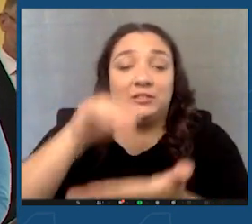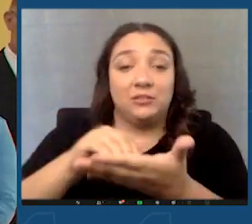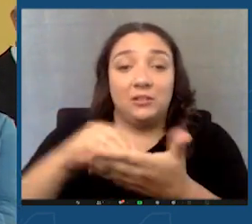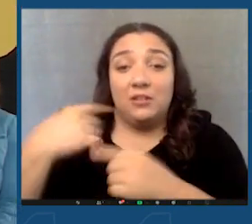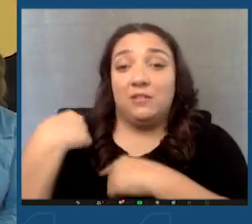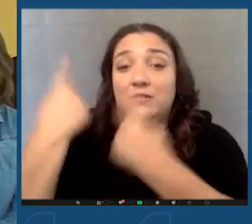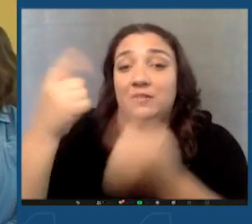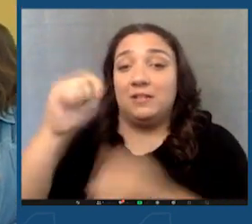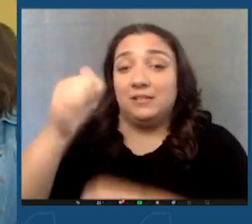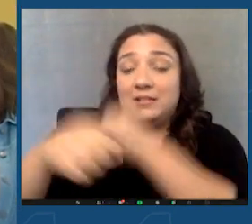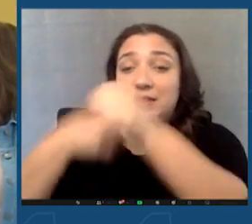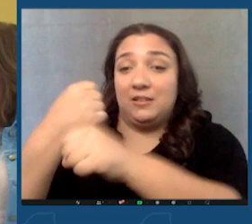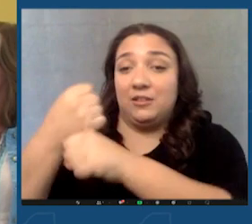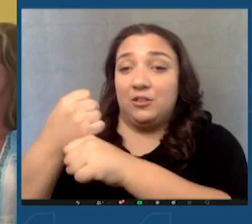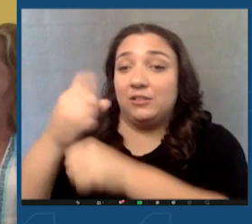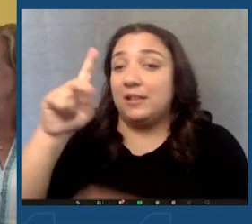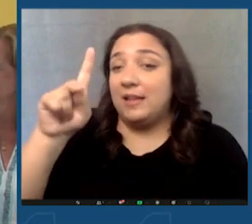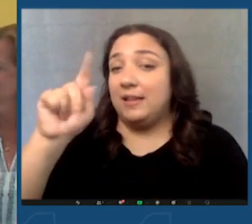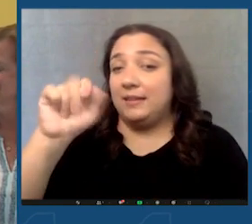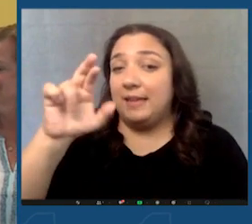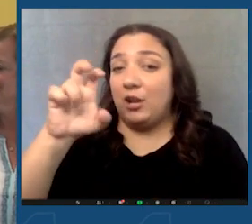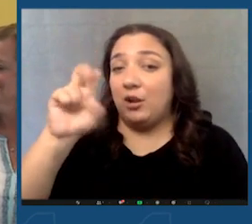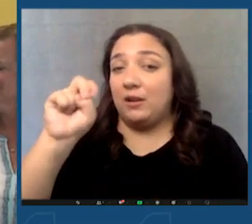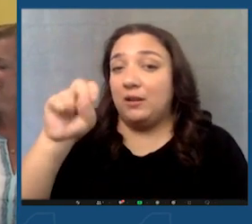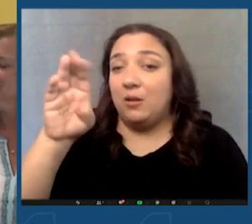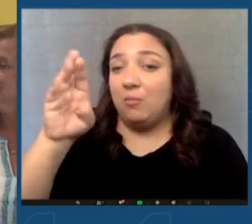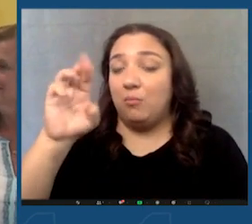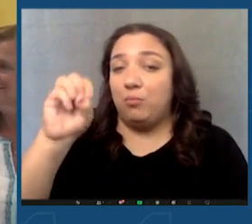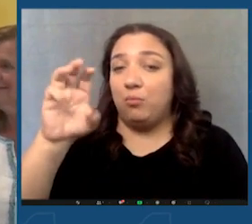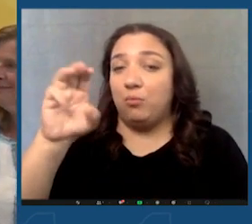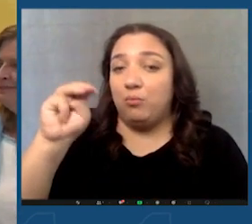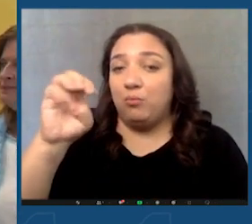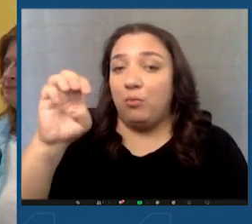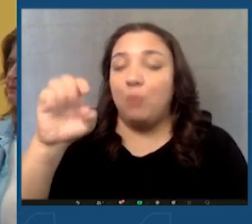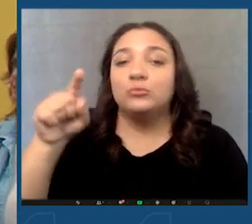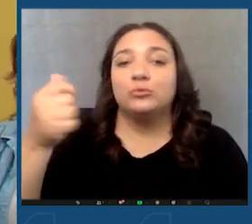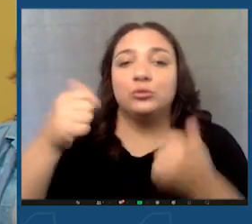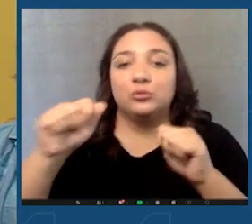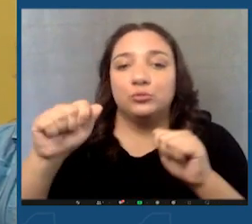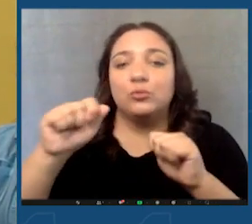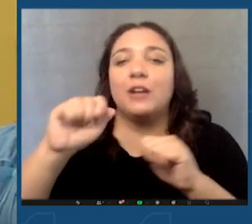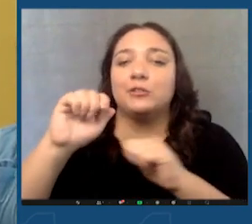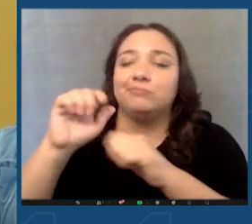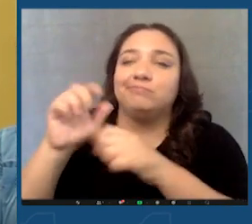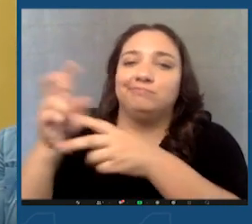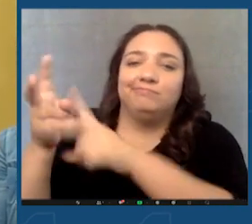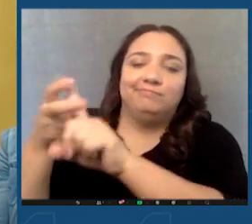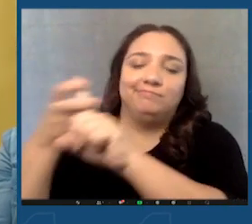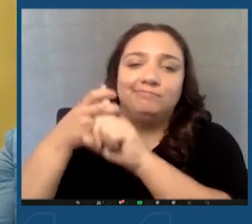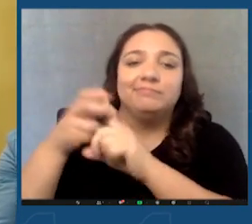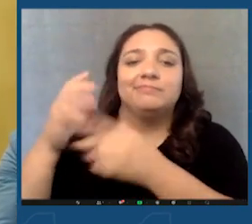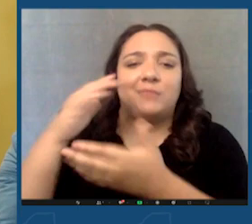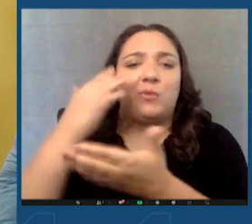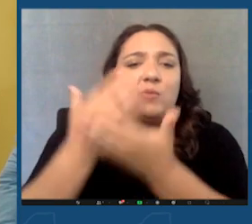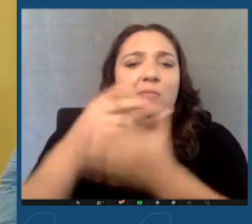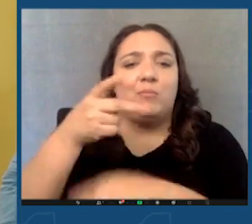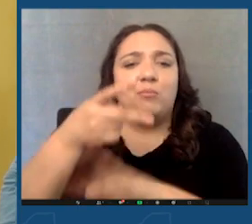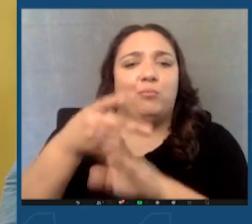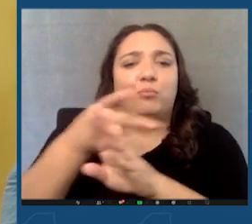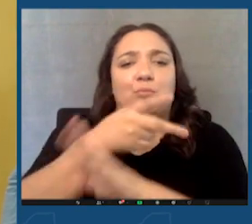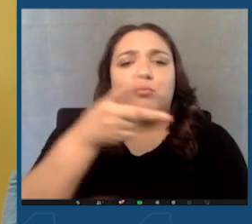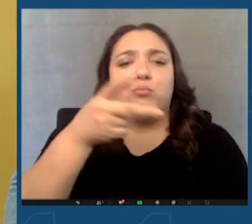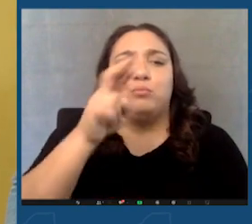Karen Brome, has led the charge to bring UPK to the West Hempstead Union Free School District. We know many officials were responsible for